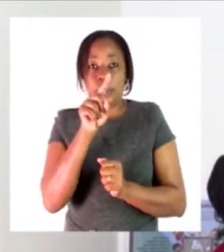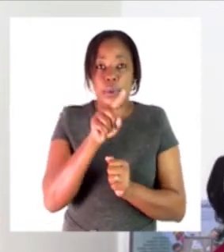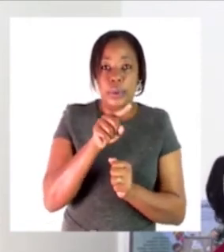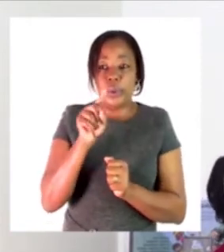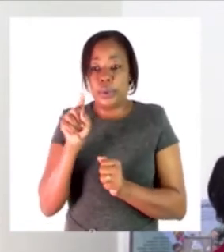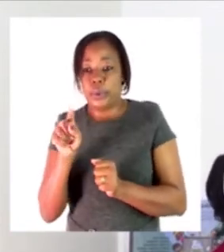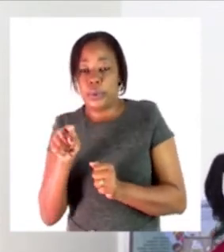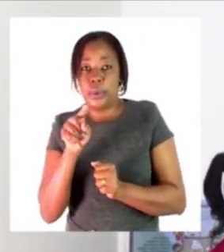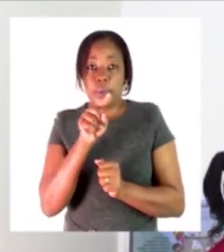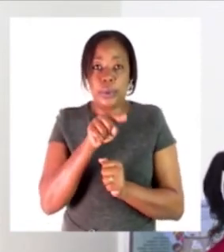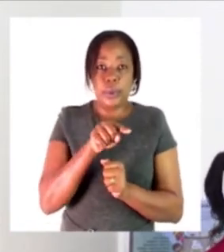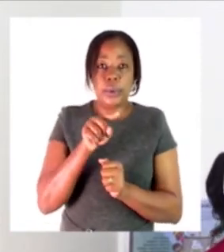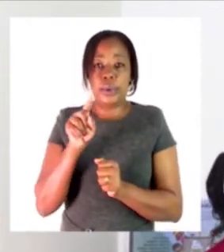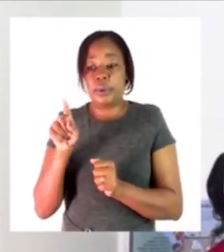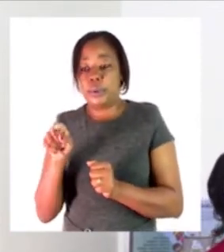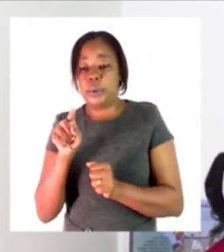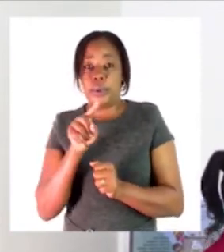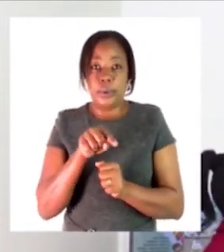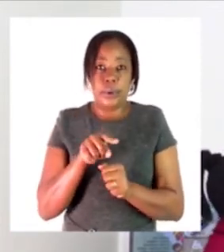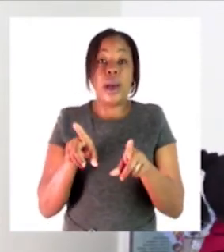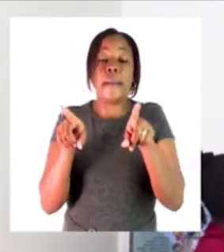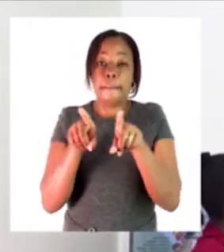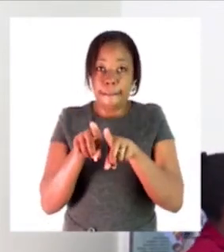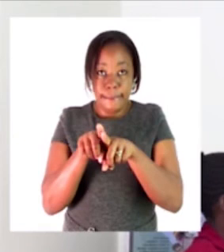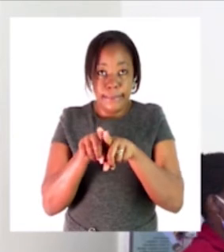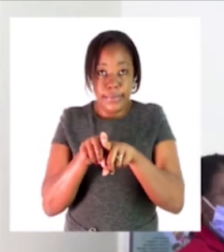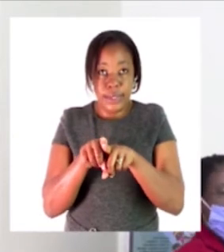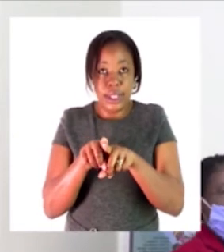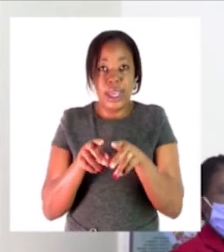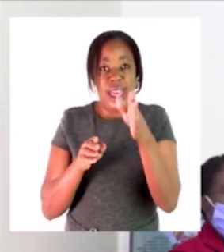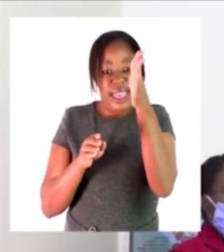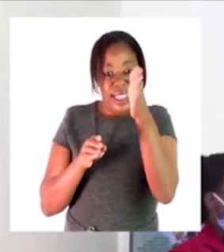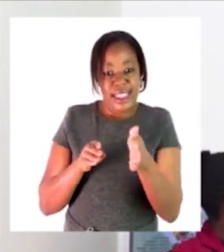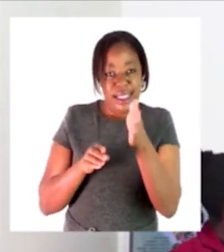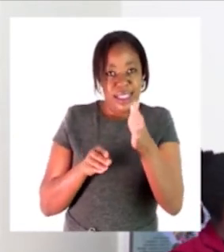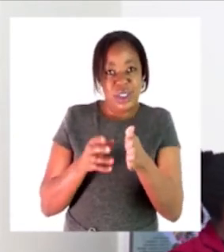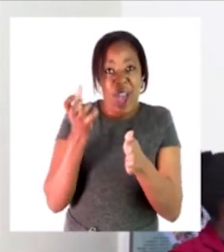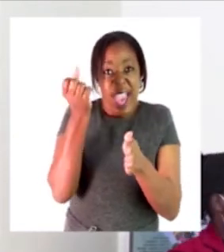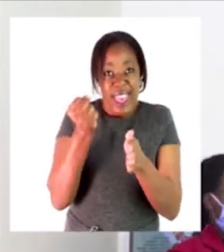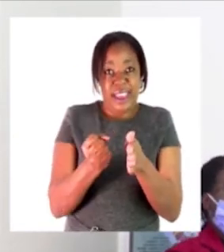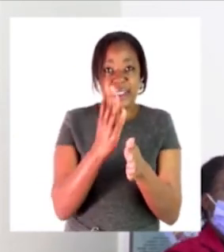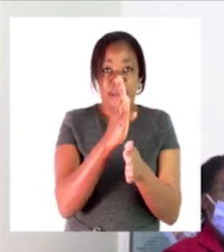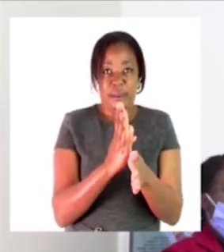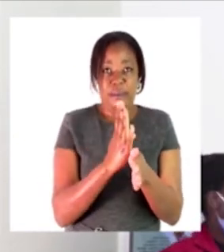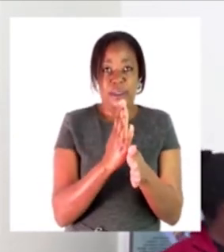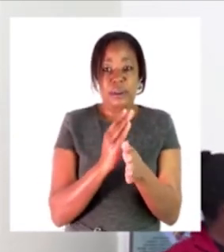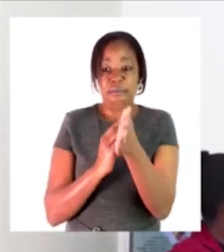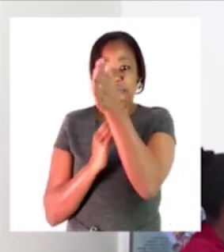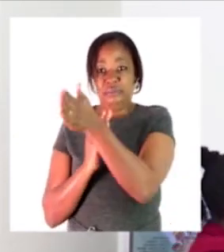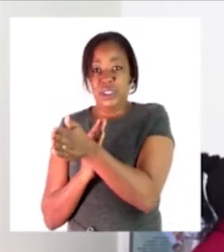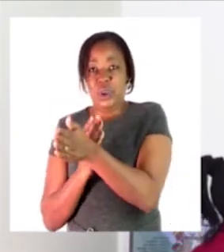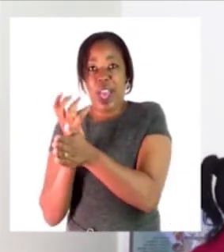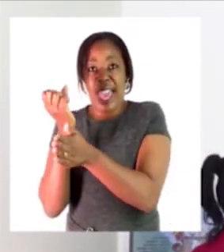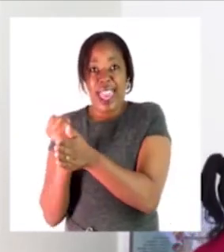4, 5, 6, and 7. So 7 ends on one side. Remember, it was supposed to be equal, but it's